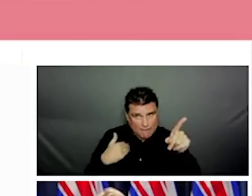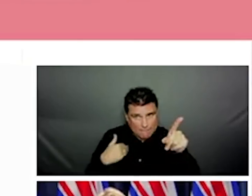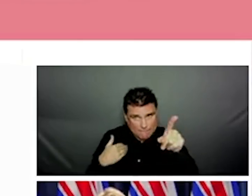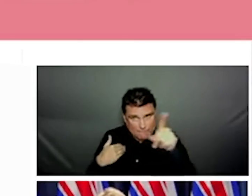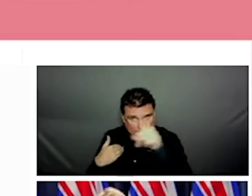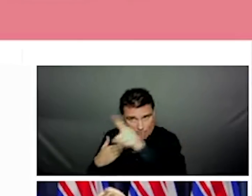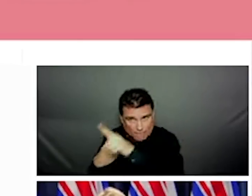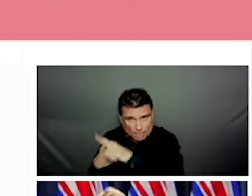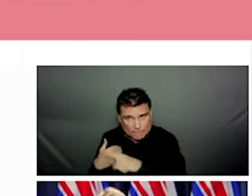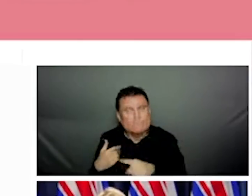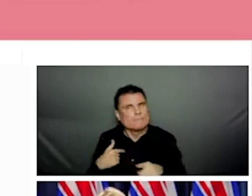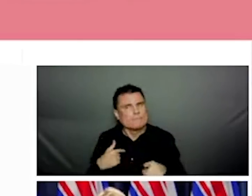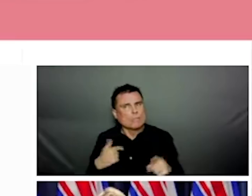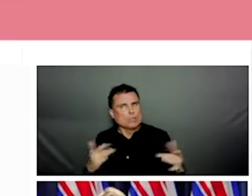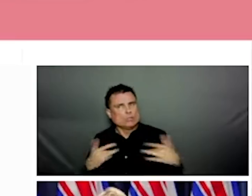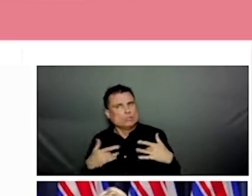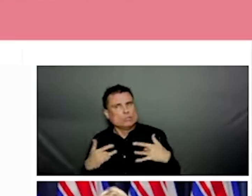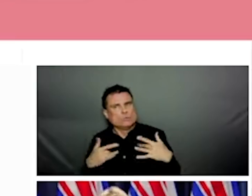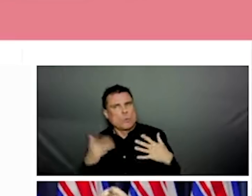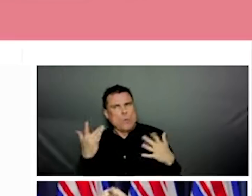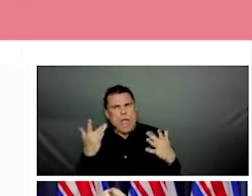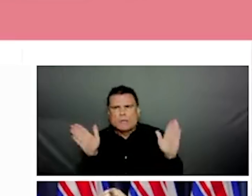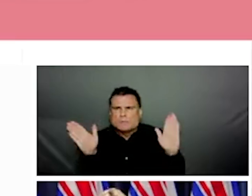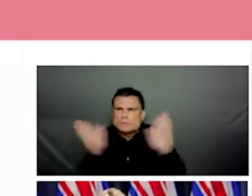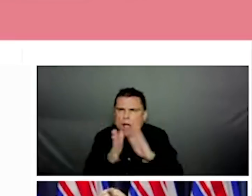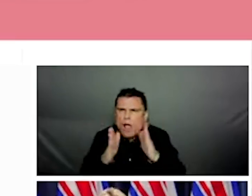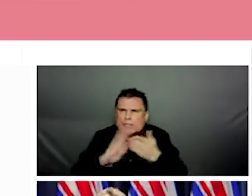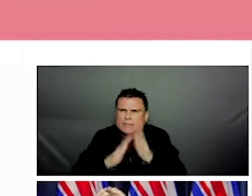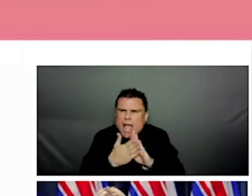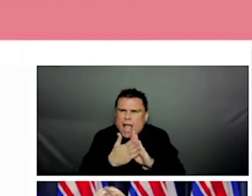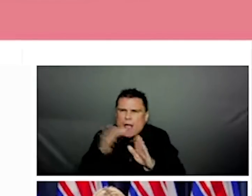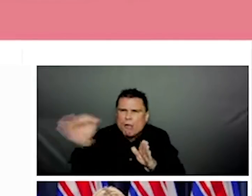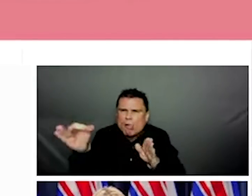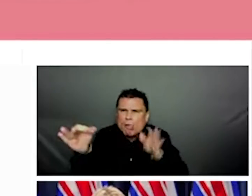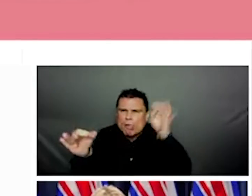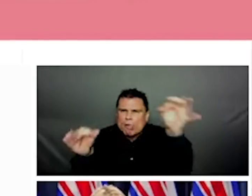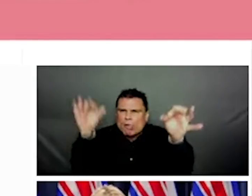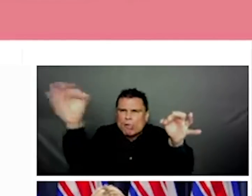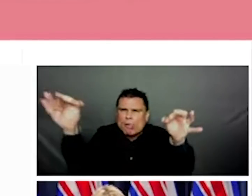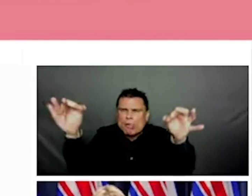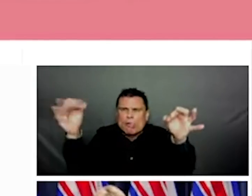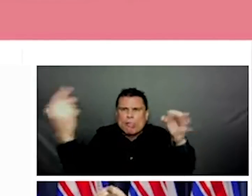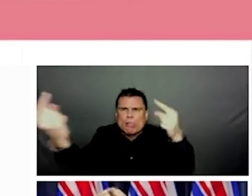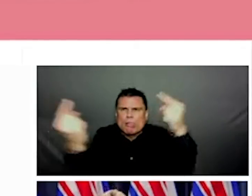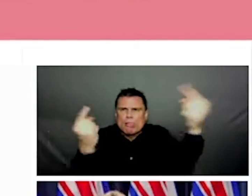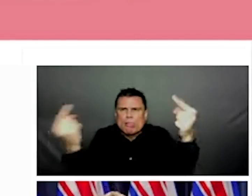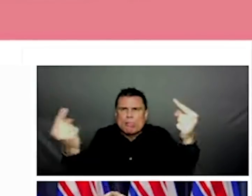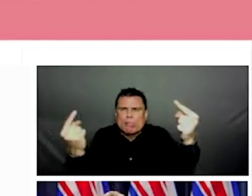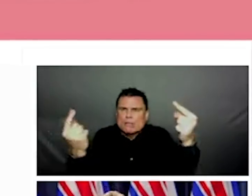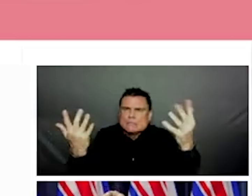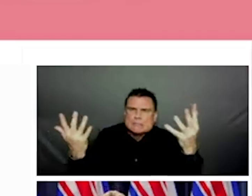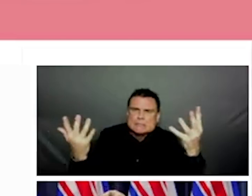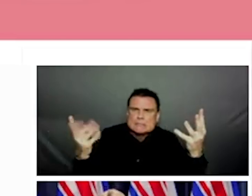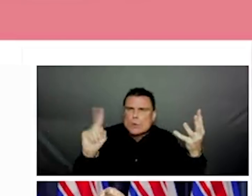to residents of long-term care. And there's a mixture in places like Vancouver and